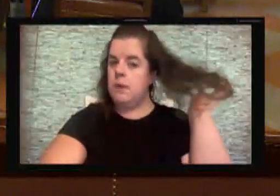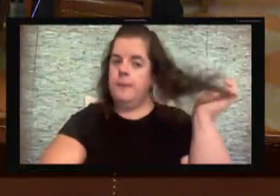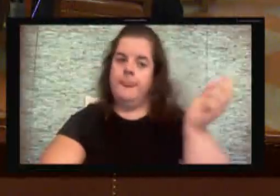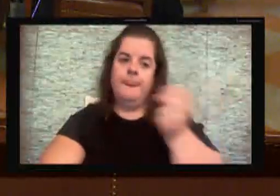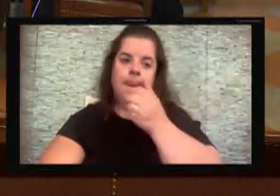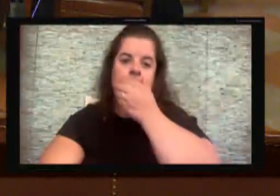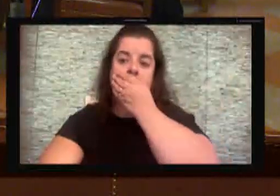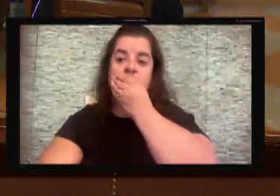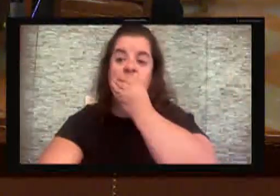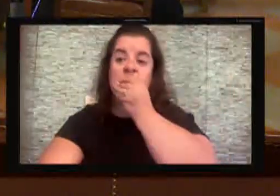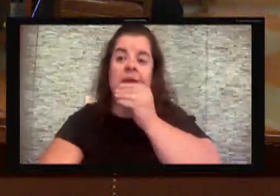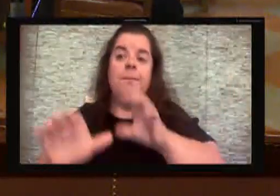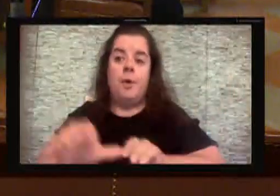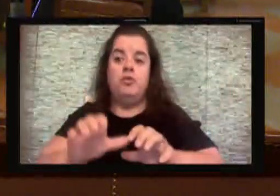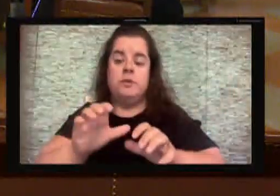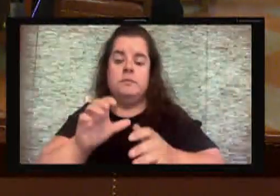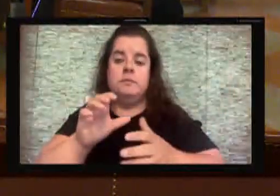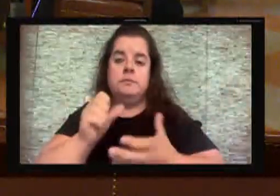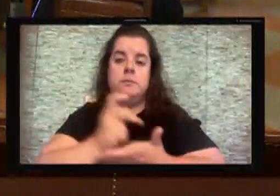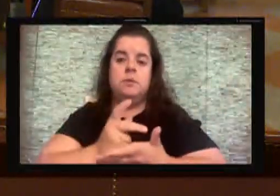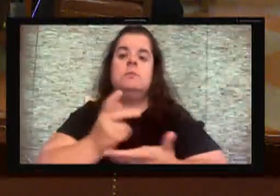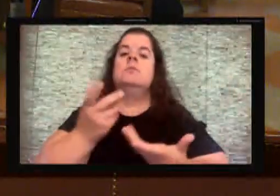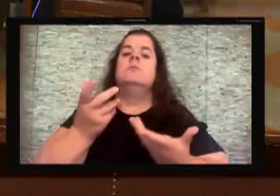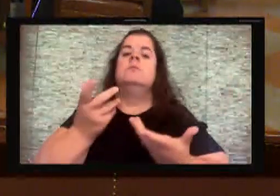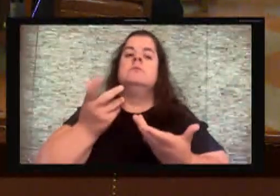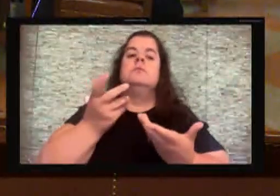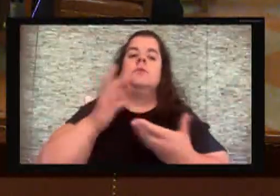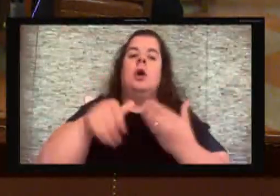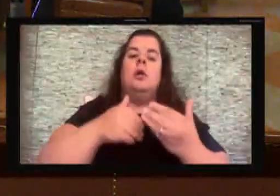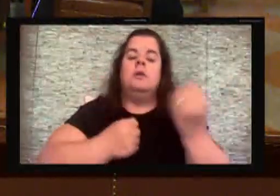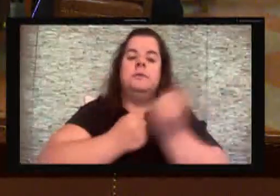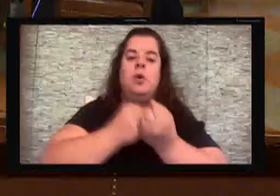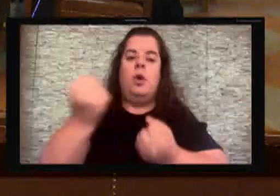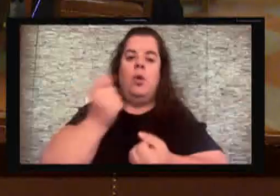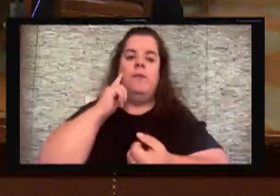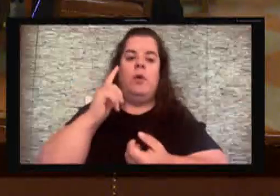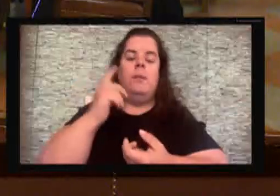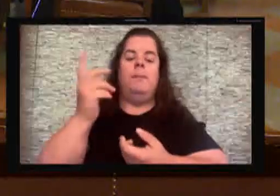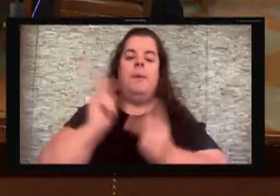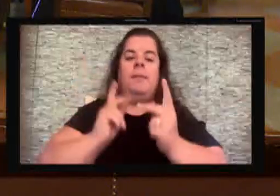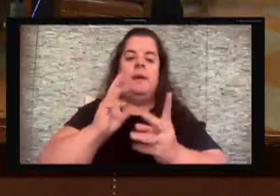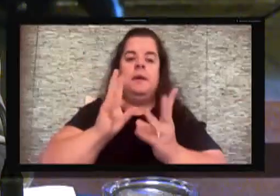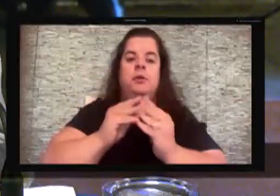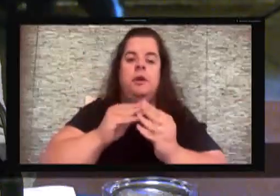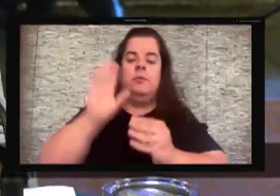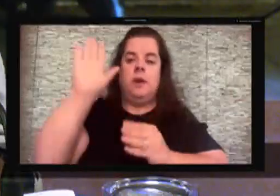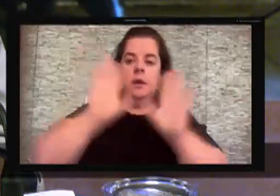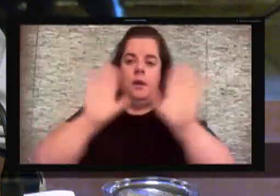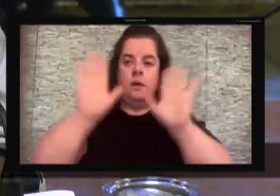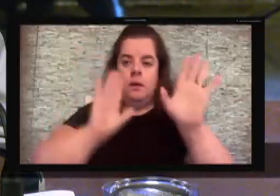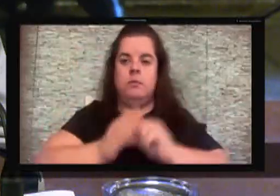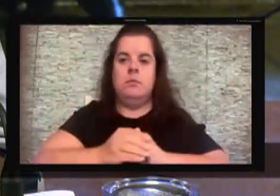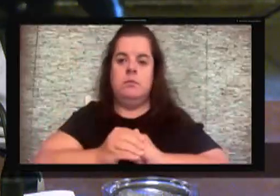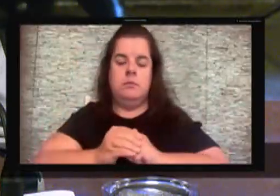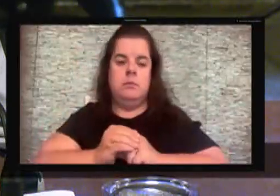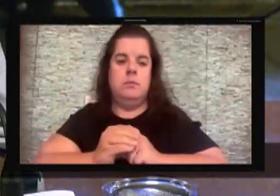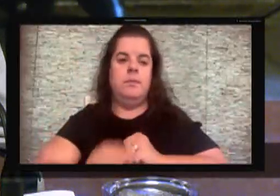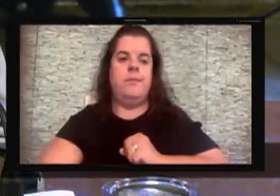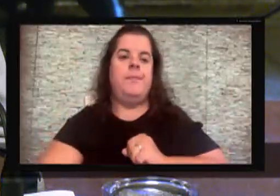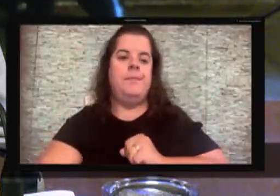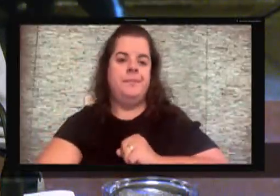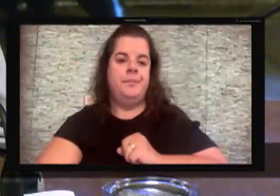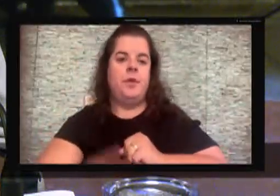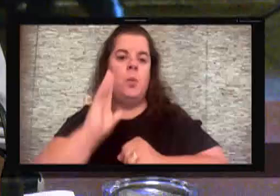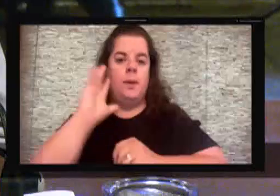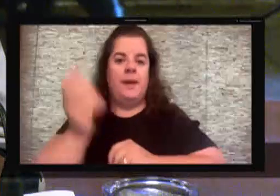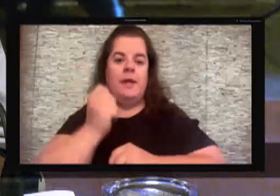Discussion? Seeing none, all those in favor of a hold for public hearing, please indicate by saying aye. Aye. Bill will be held for public